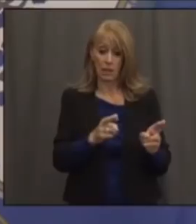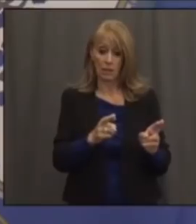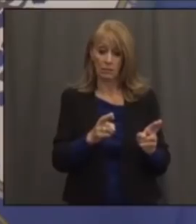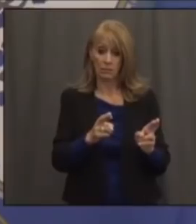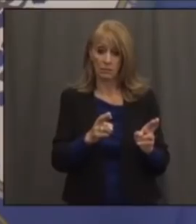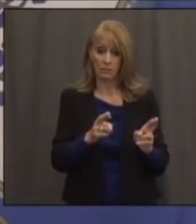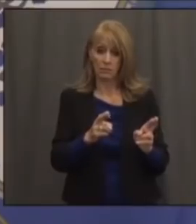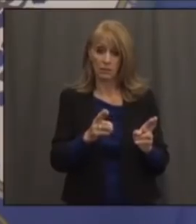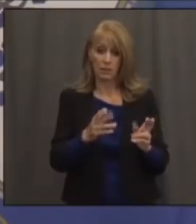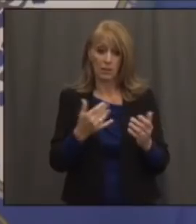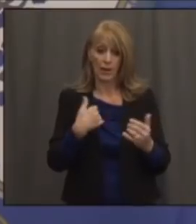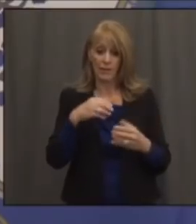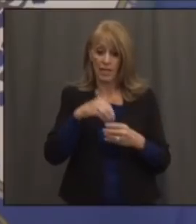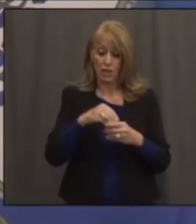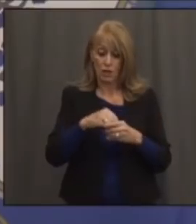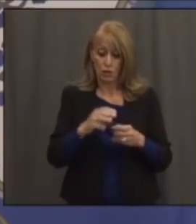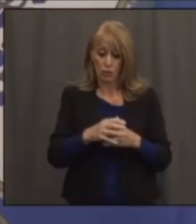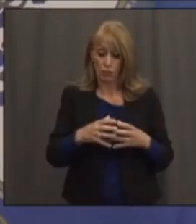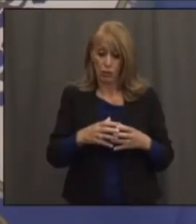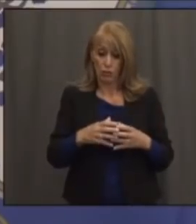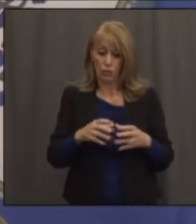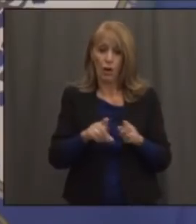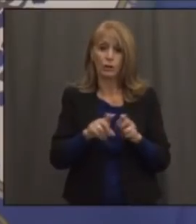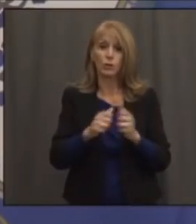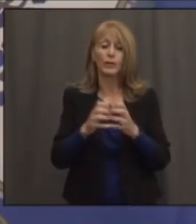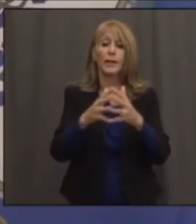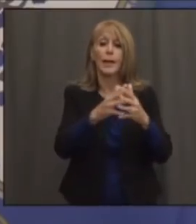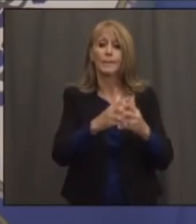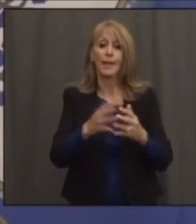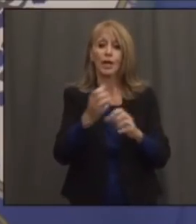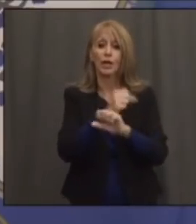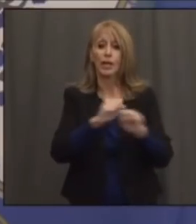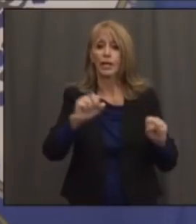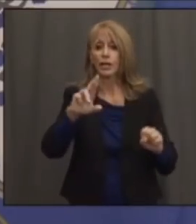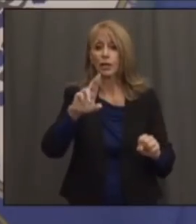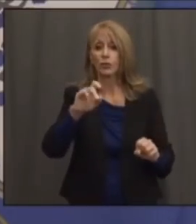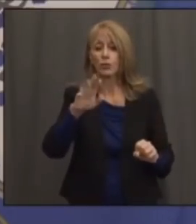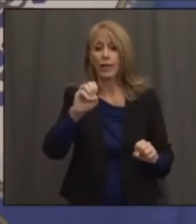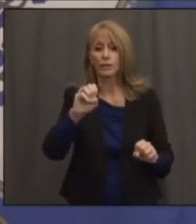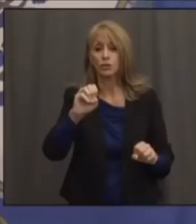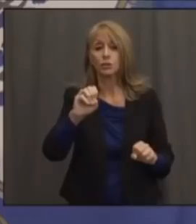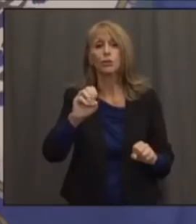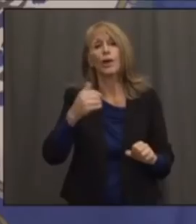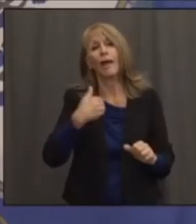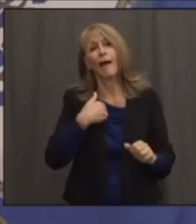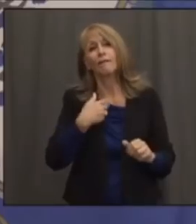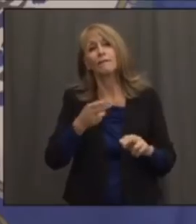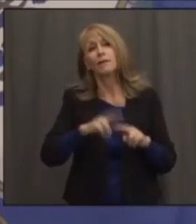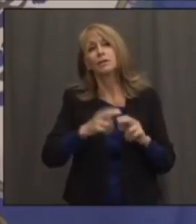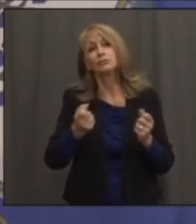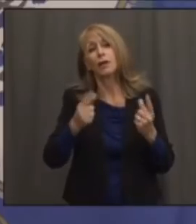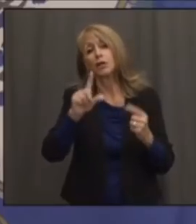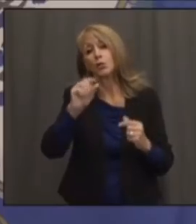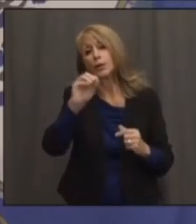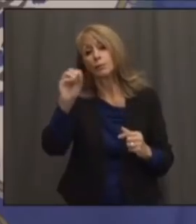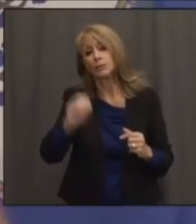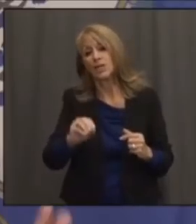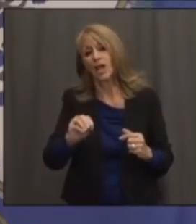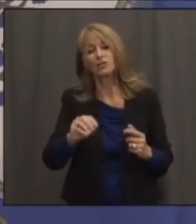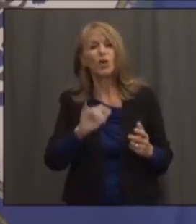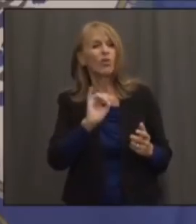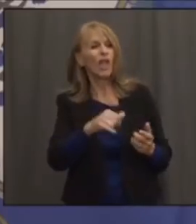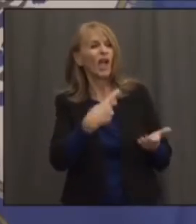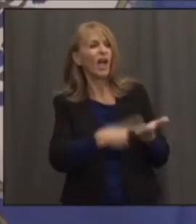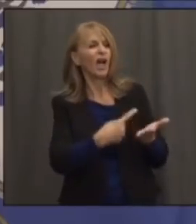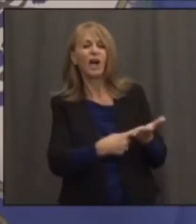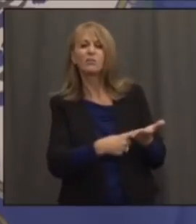internal growth as well as the American Rescue Plan. Spending would be up about 20%, so there's less debate about that. I